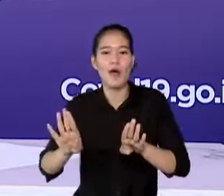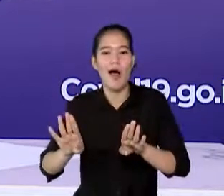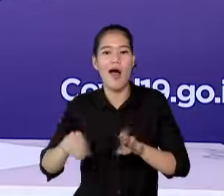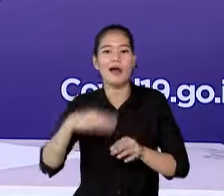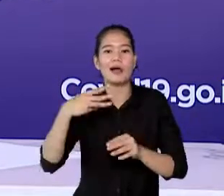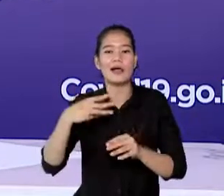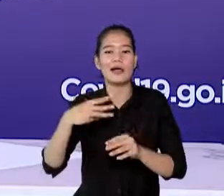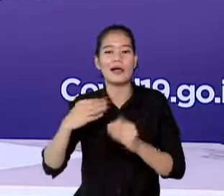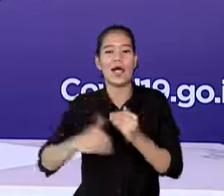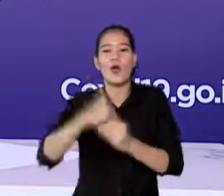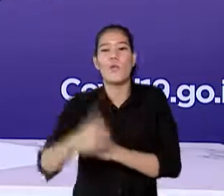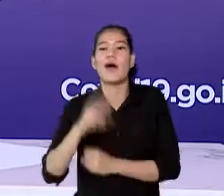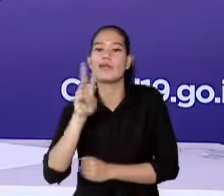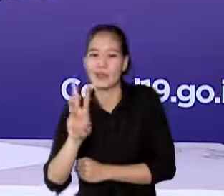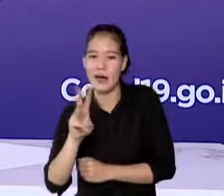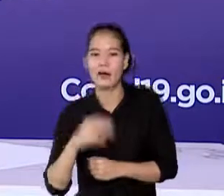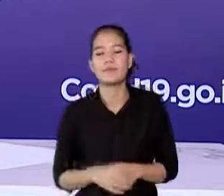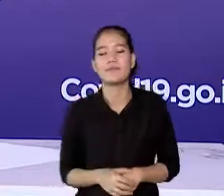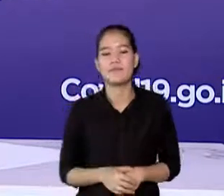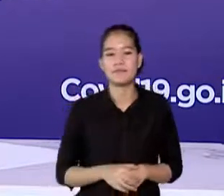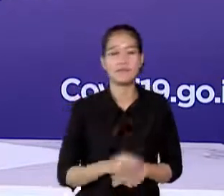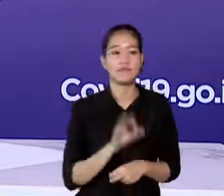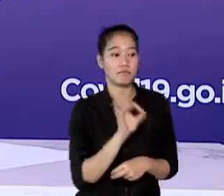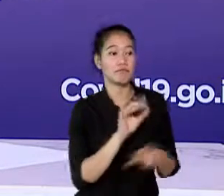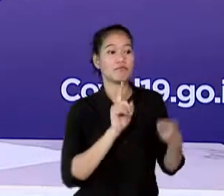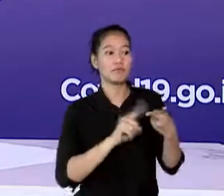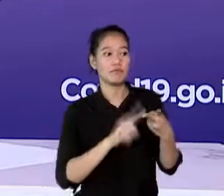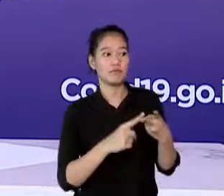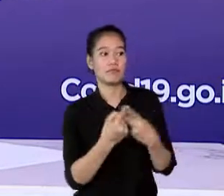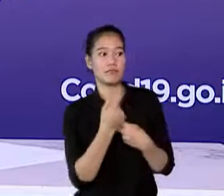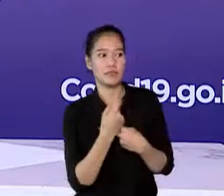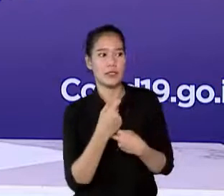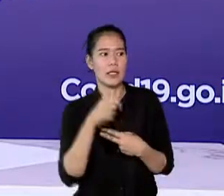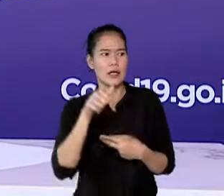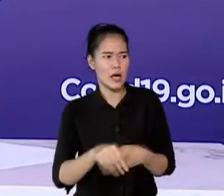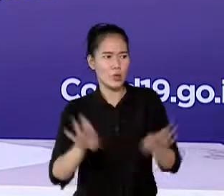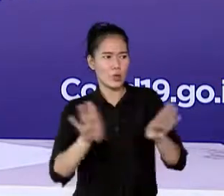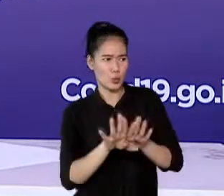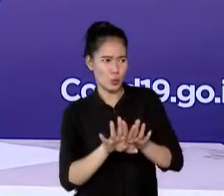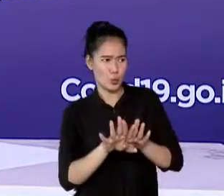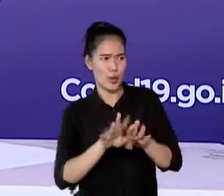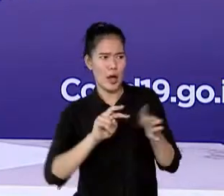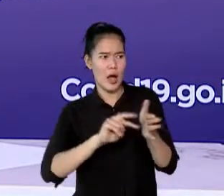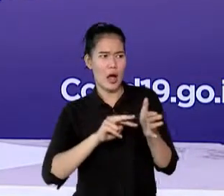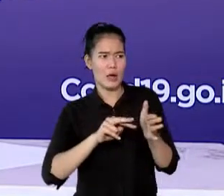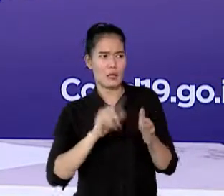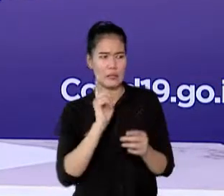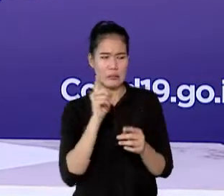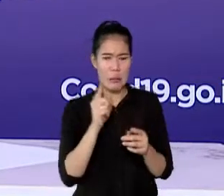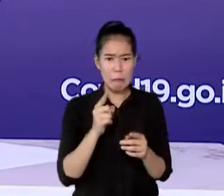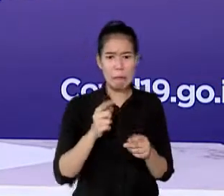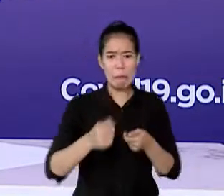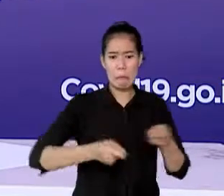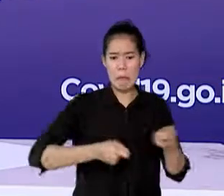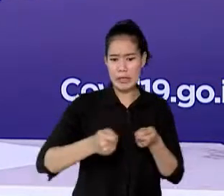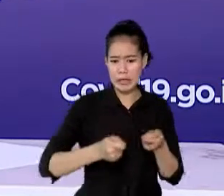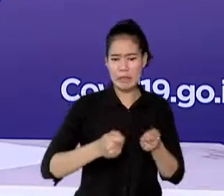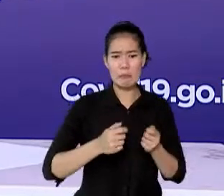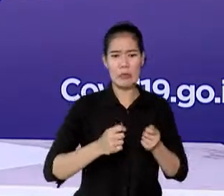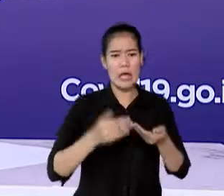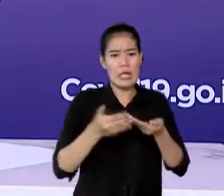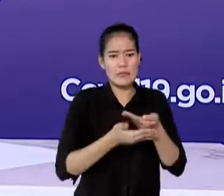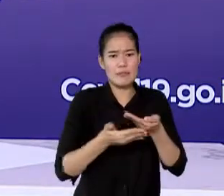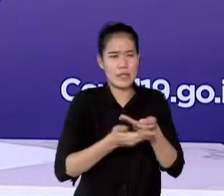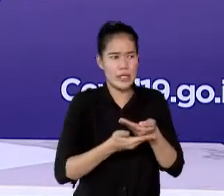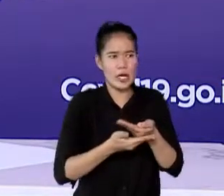phase. Her second question, the current closing, is it mainly because of administration management